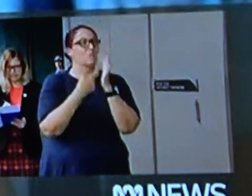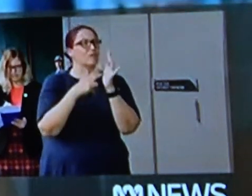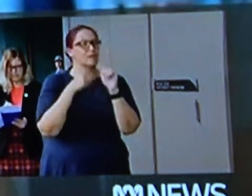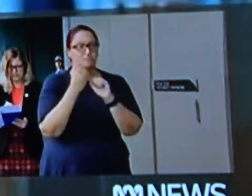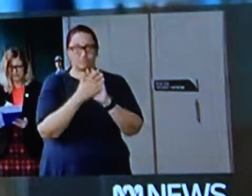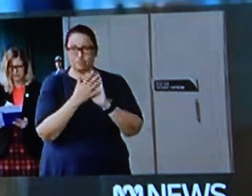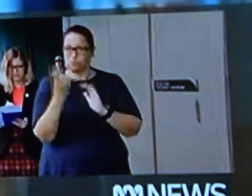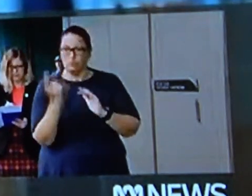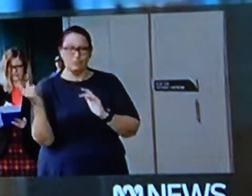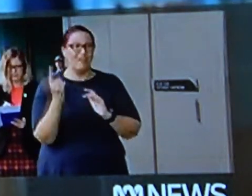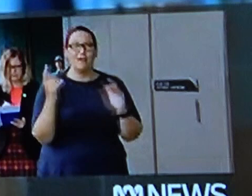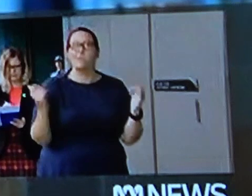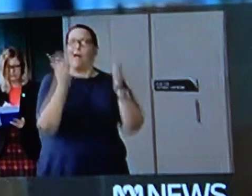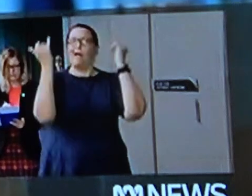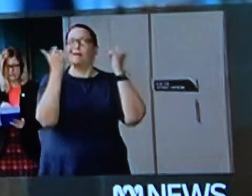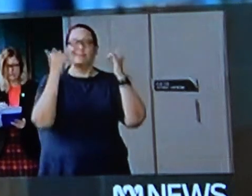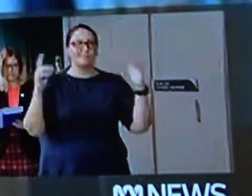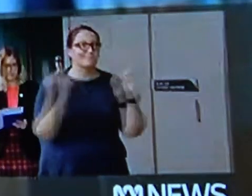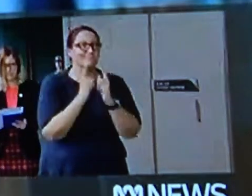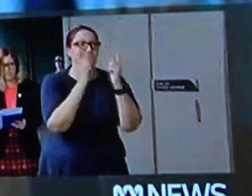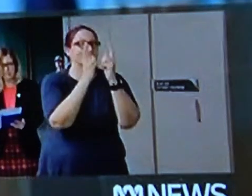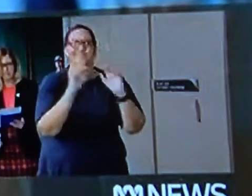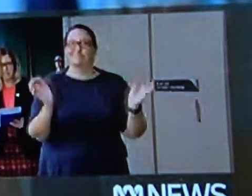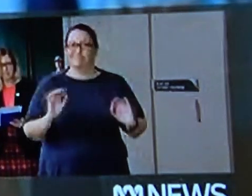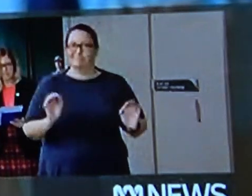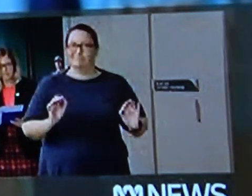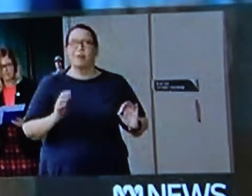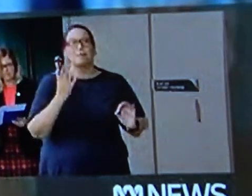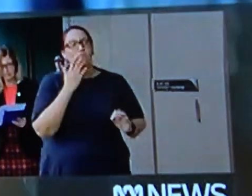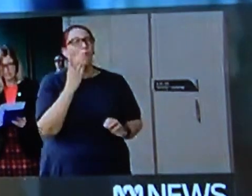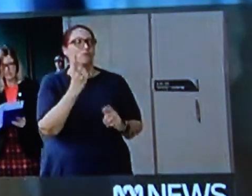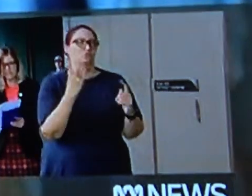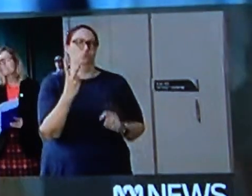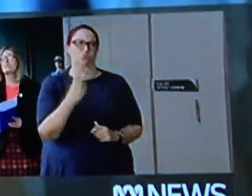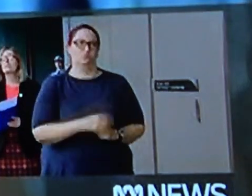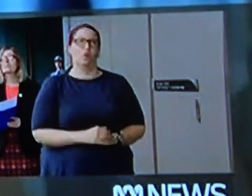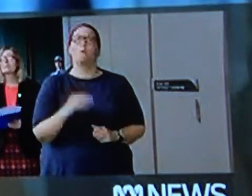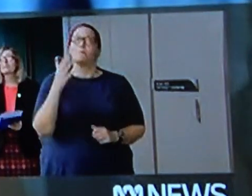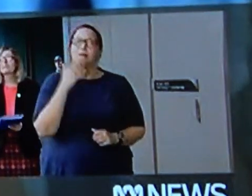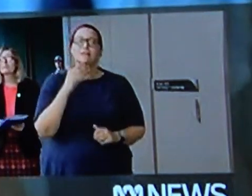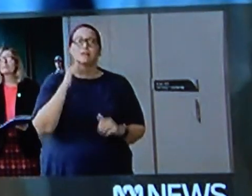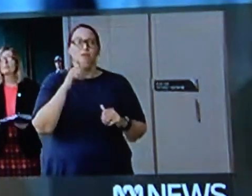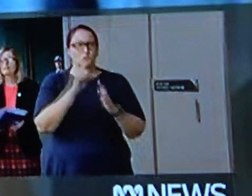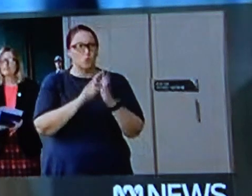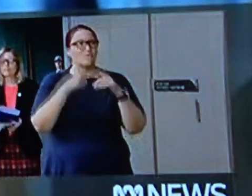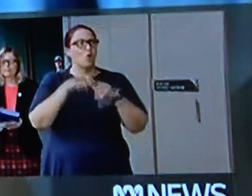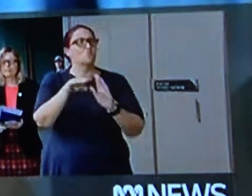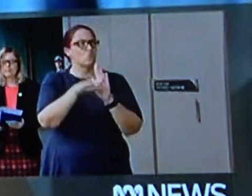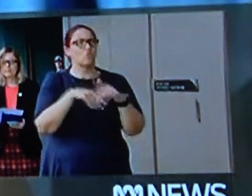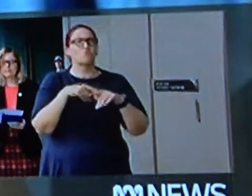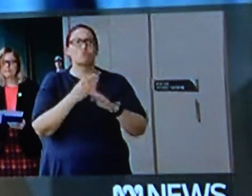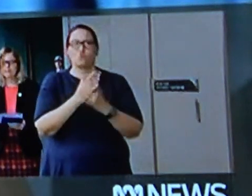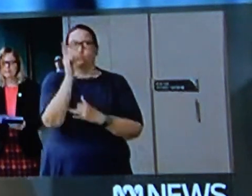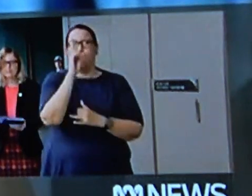to practice that from today, but enforcement of it starts from midnight. But of course we want everyone to practice that during the day. But I know that once everybody